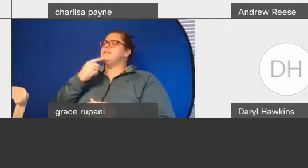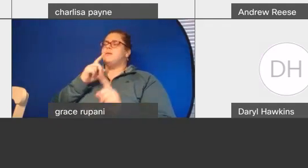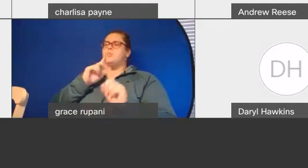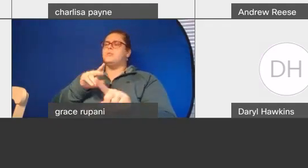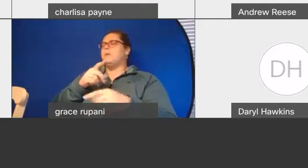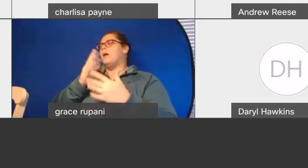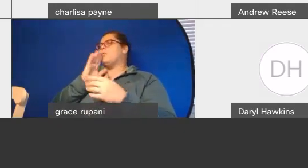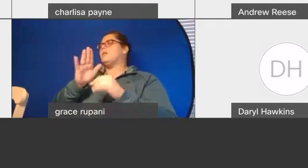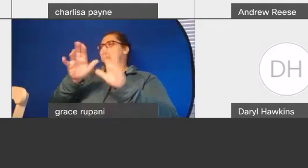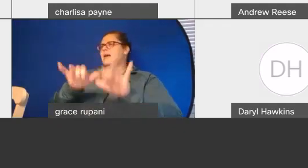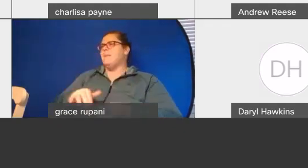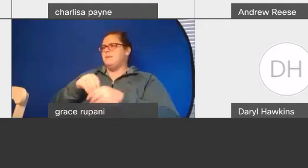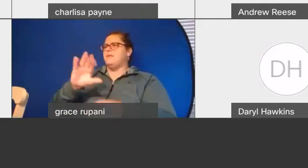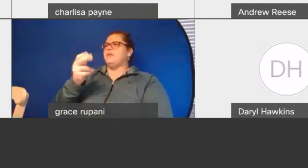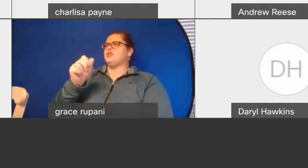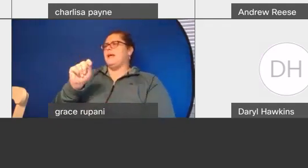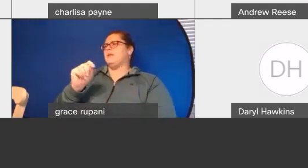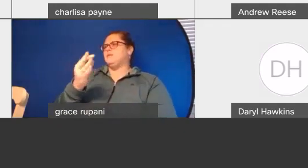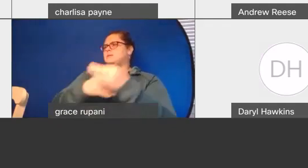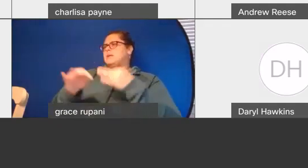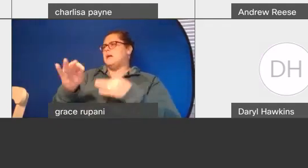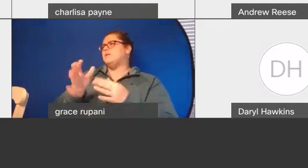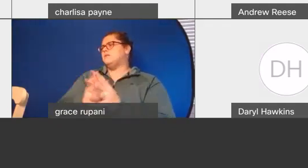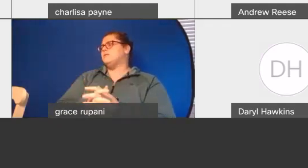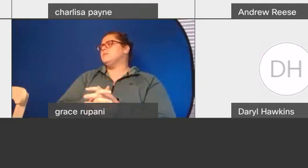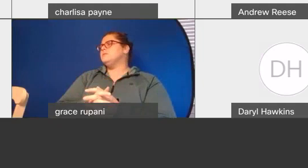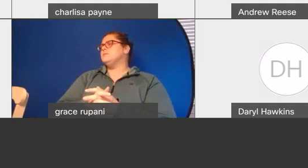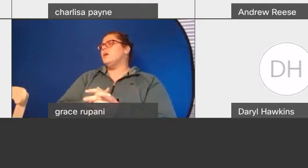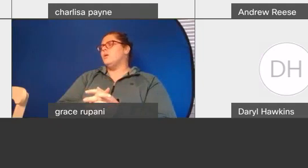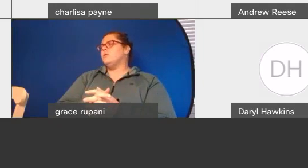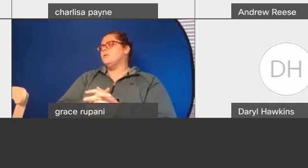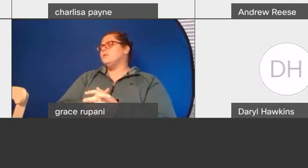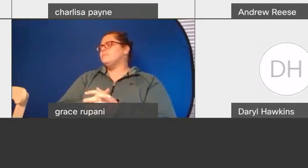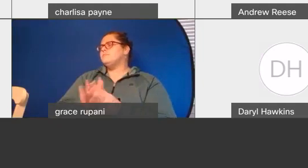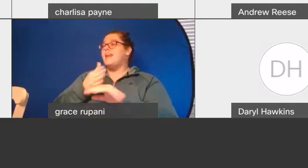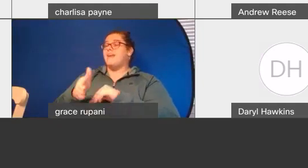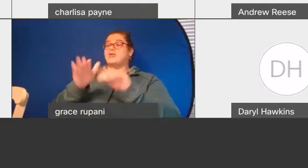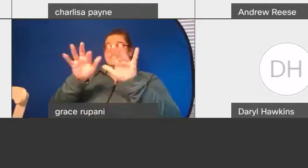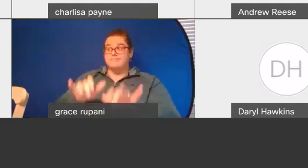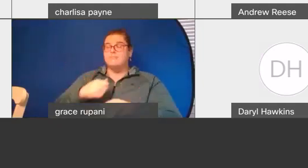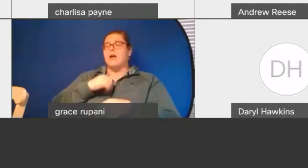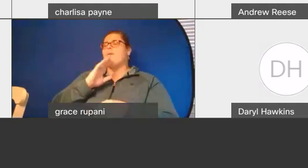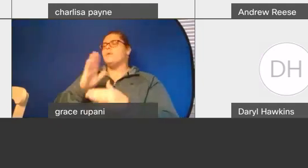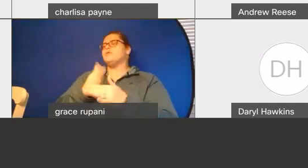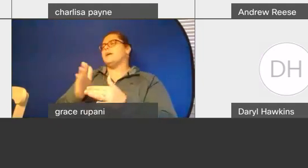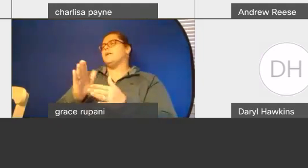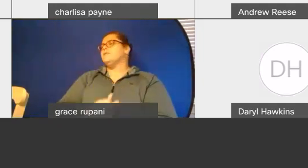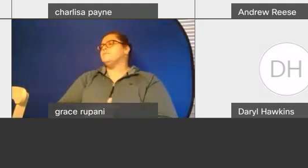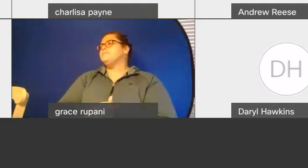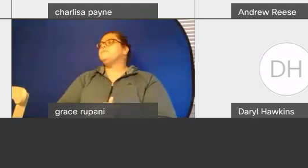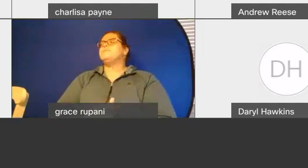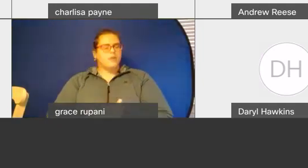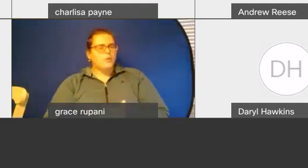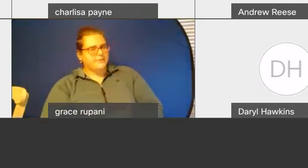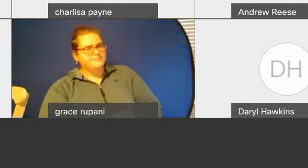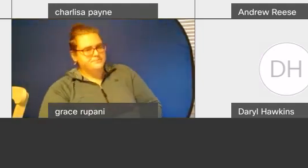can. Okay. I can share when she types it. Okay, so I will just address the question that